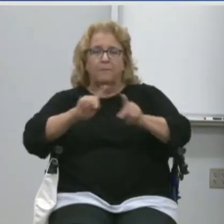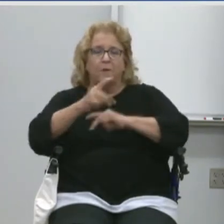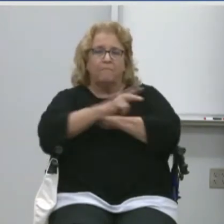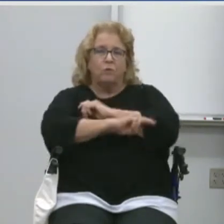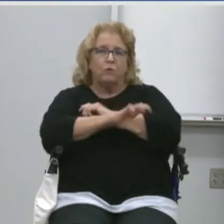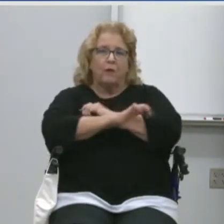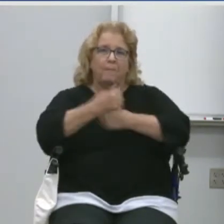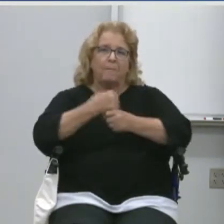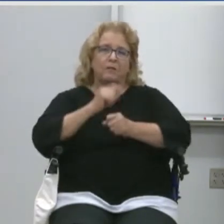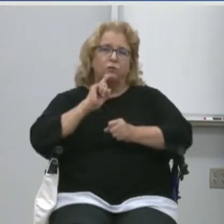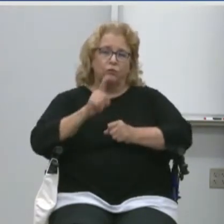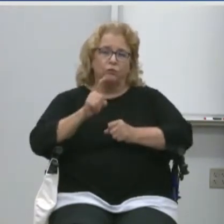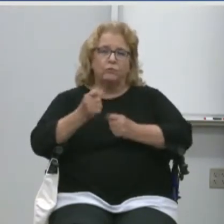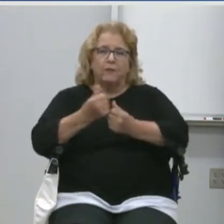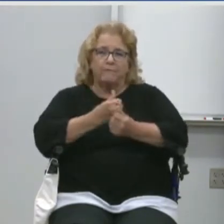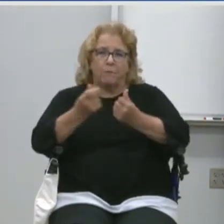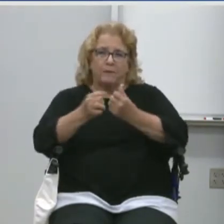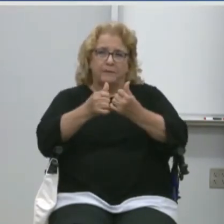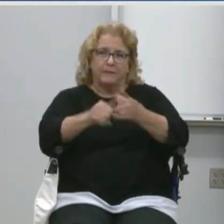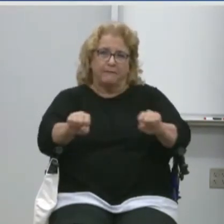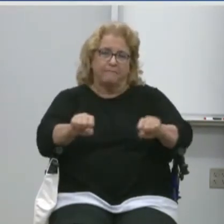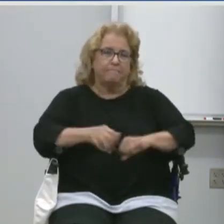safely.